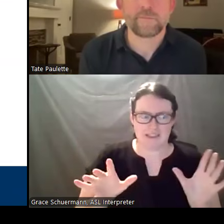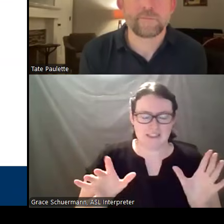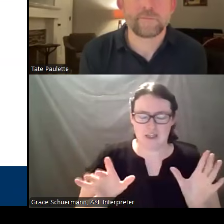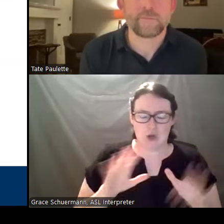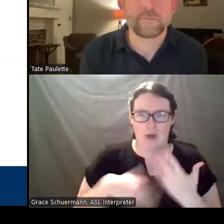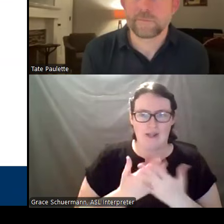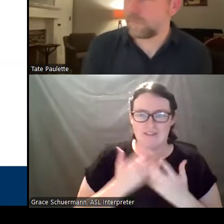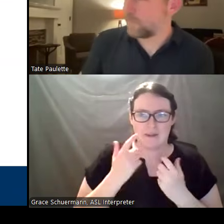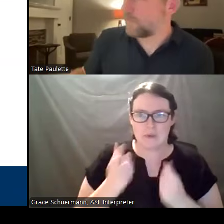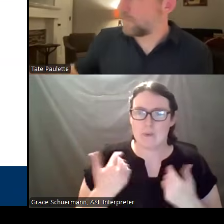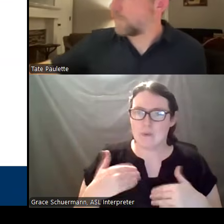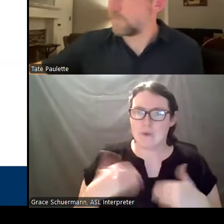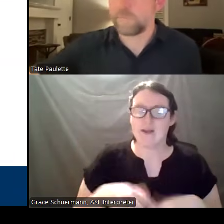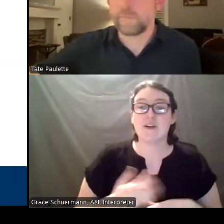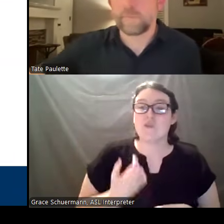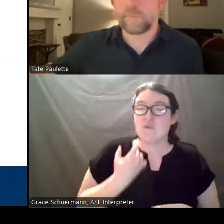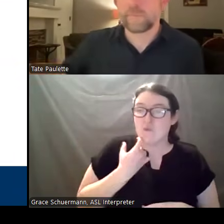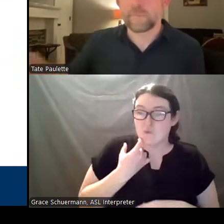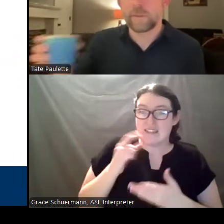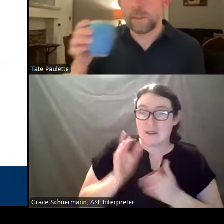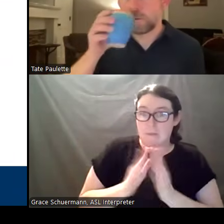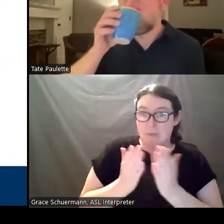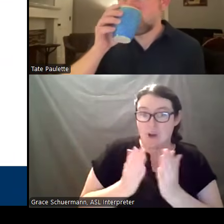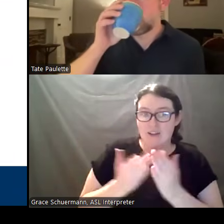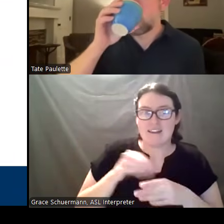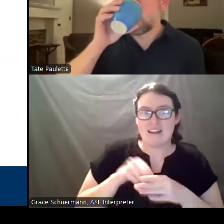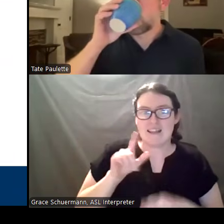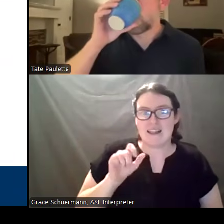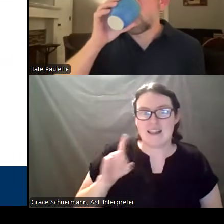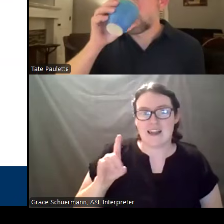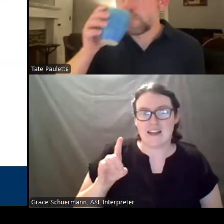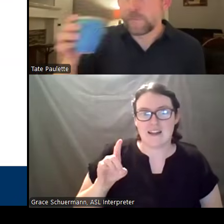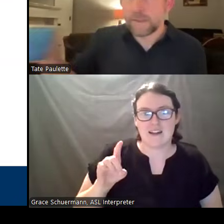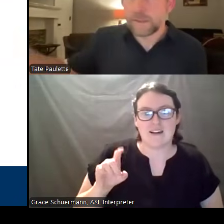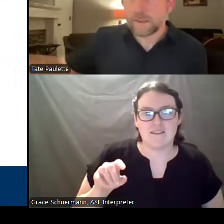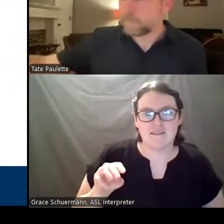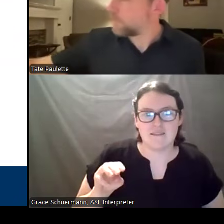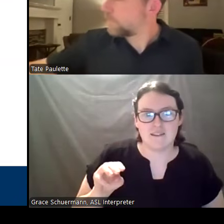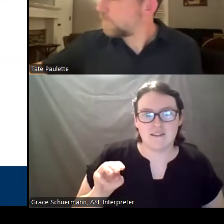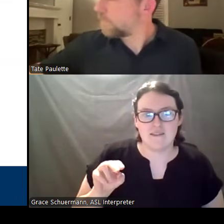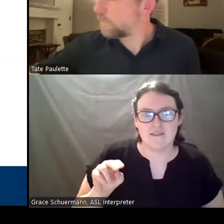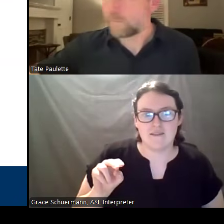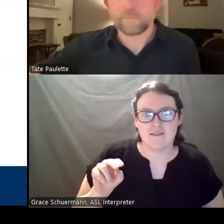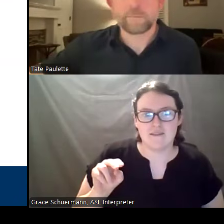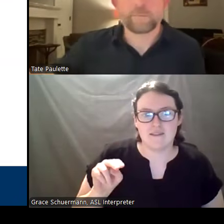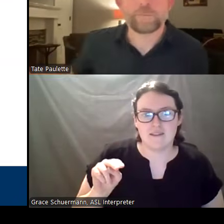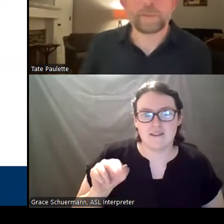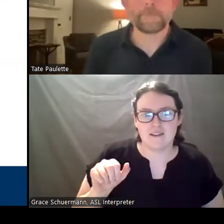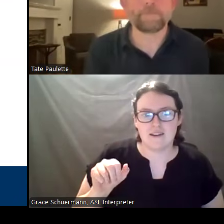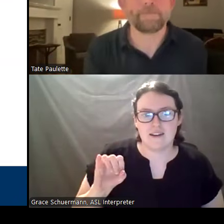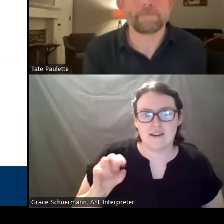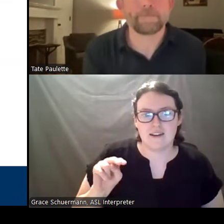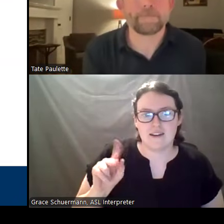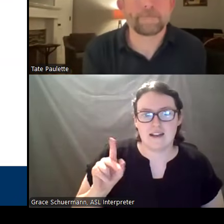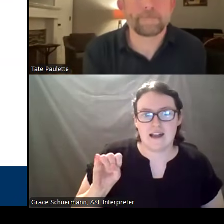most recent book, In the Land of Ninkasi, A History of Beer in Ancient Mesopotamia, published with Oxford University Press